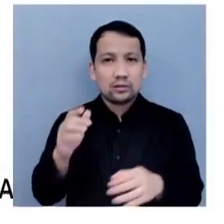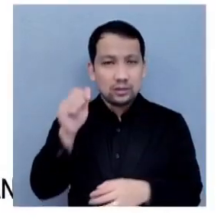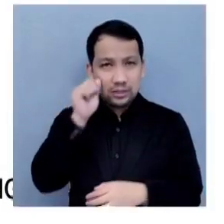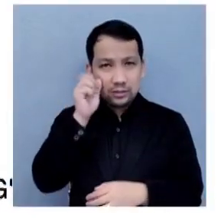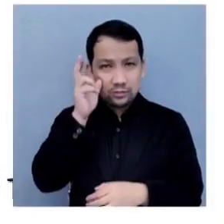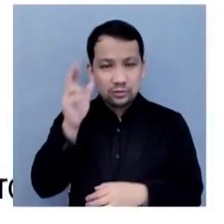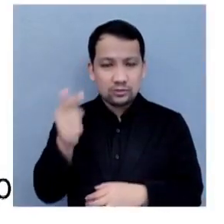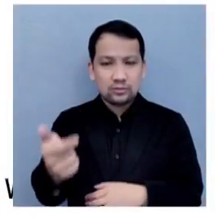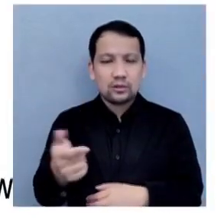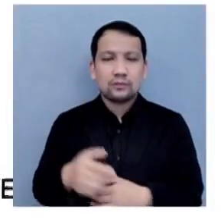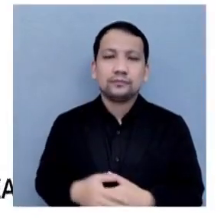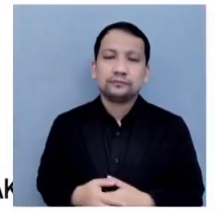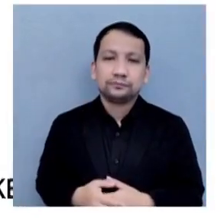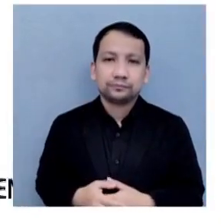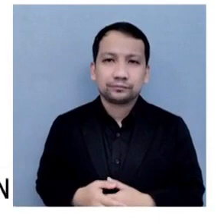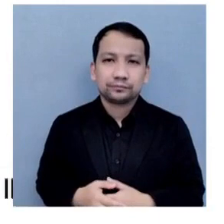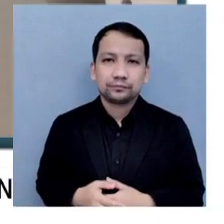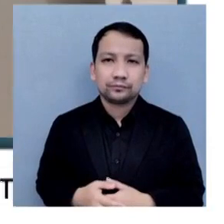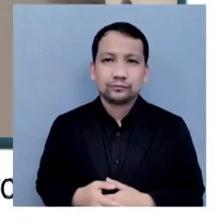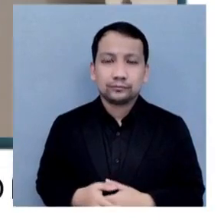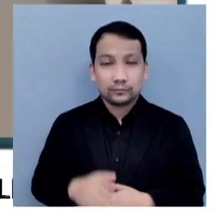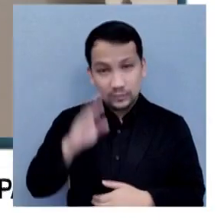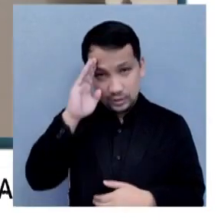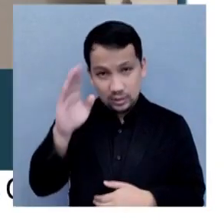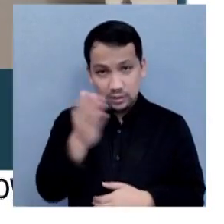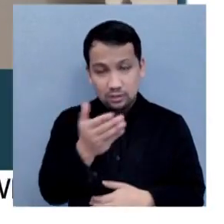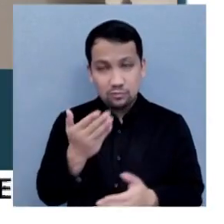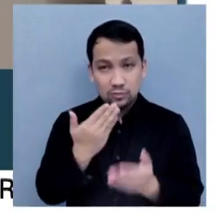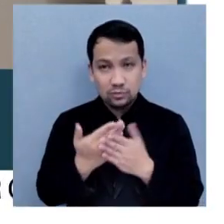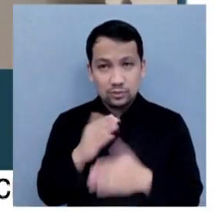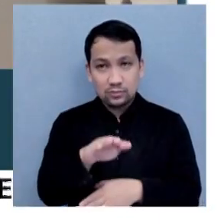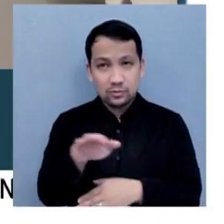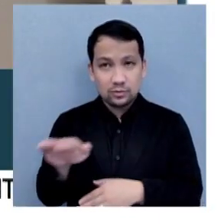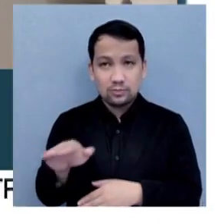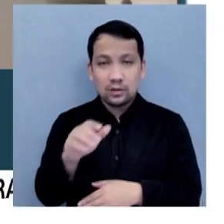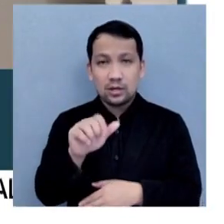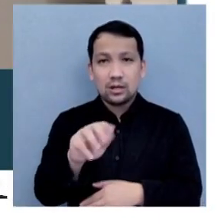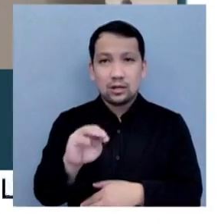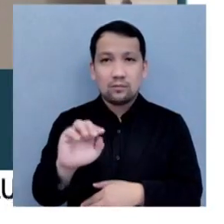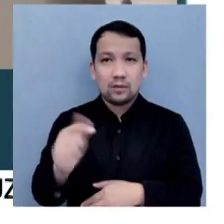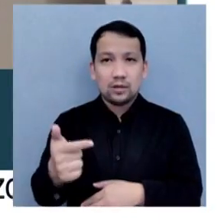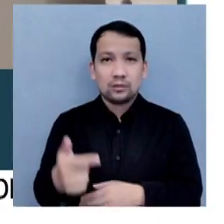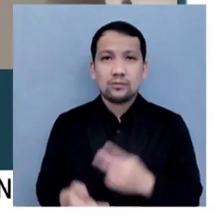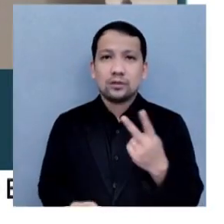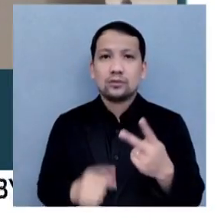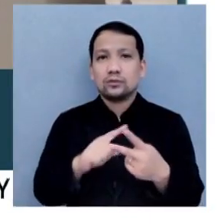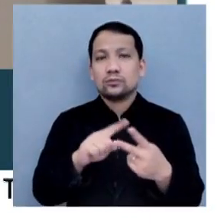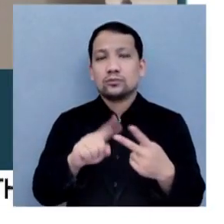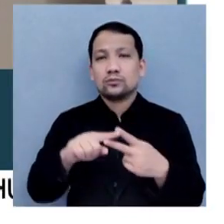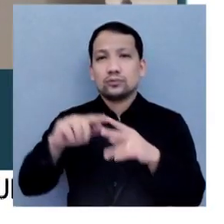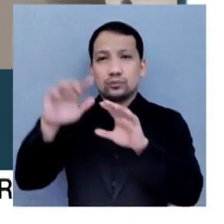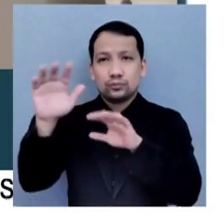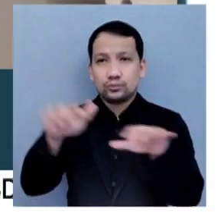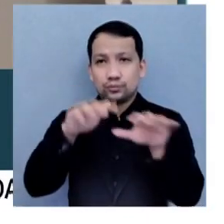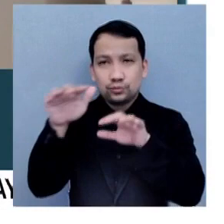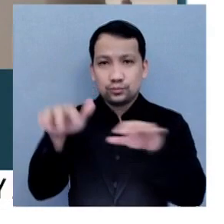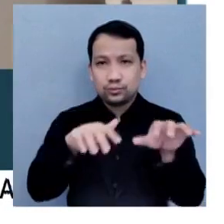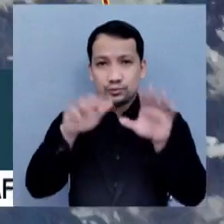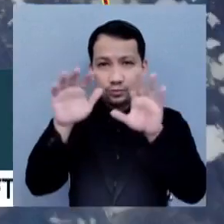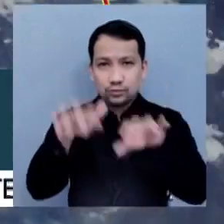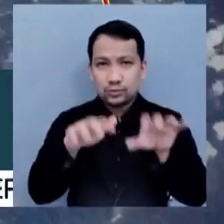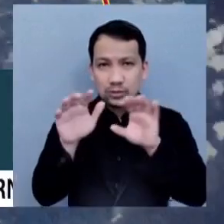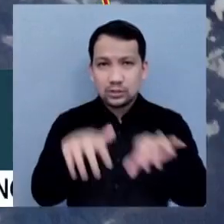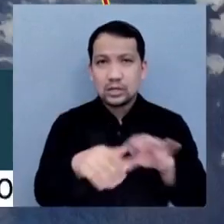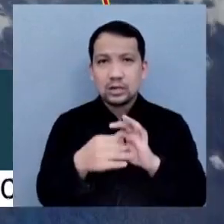Rojas. Ariel, over to you. Hi, Carmina. Good afternoon. Tropical depression Amang has already made two landfalls, first over Pangalibot, Catanduanes,